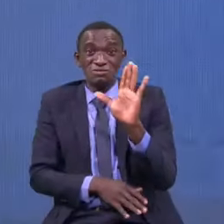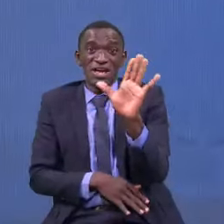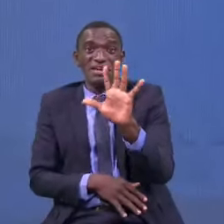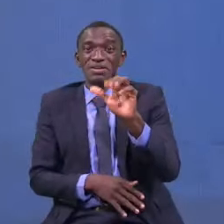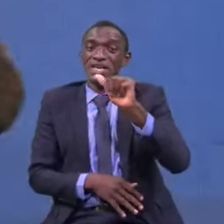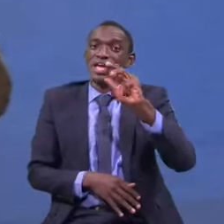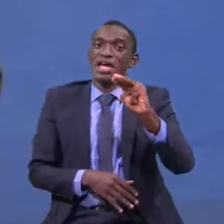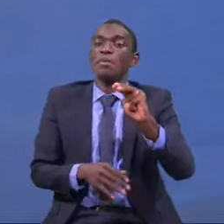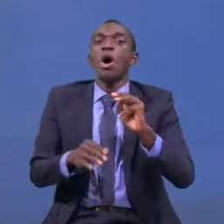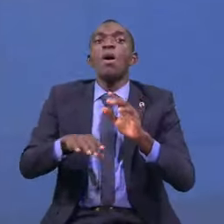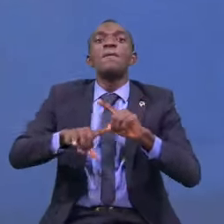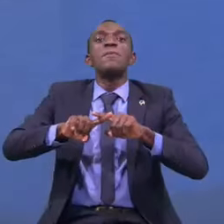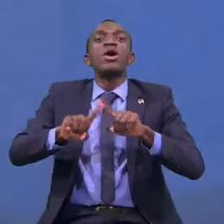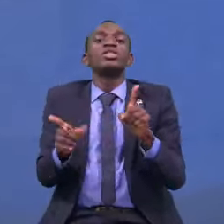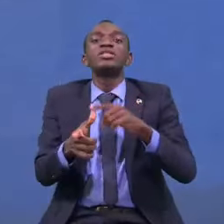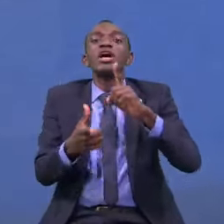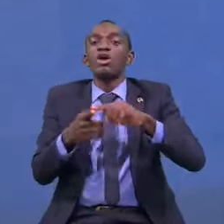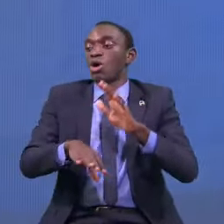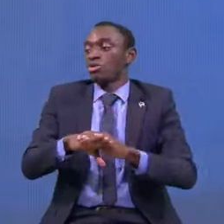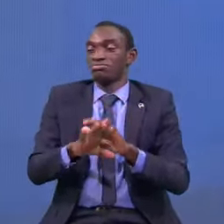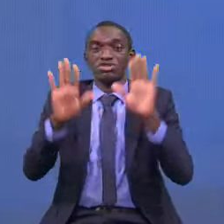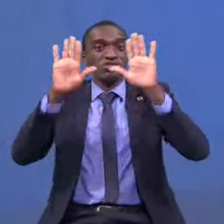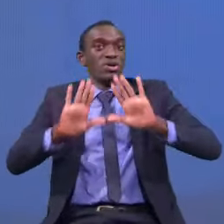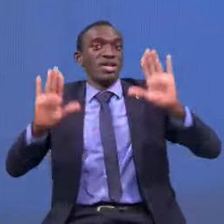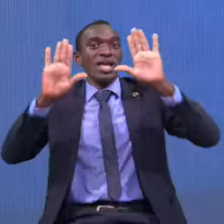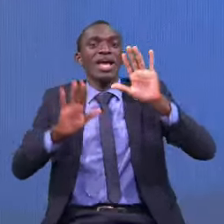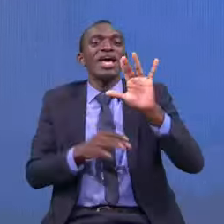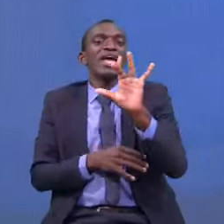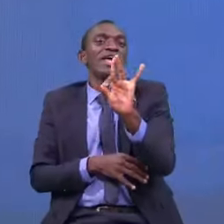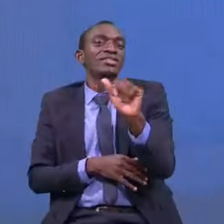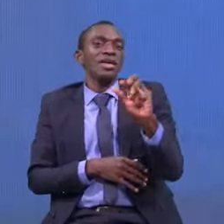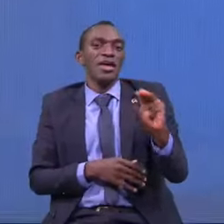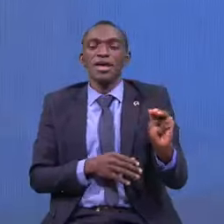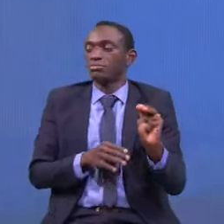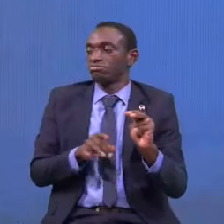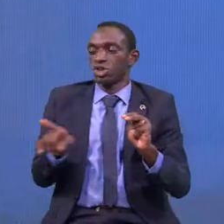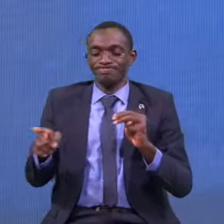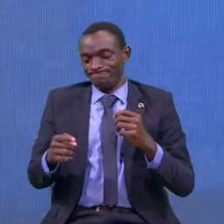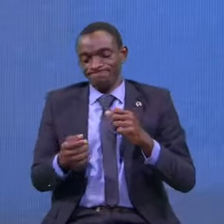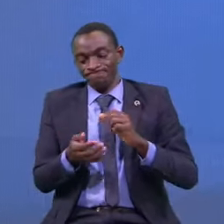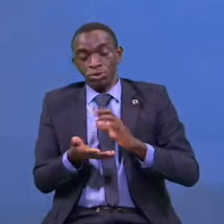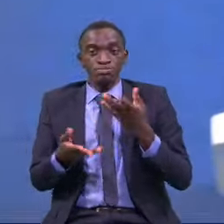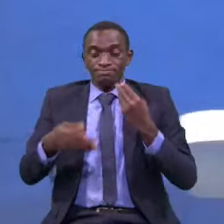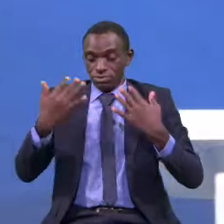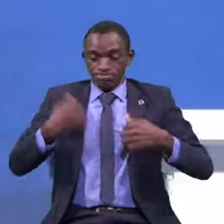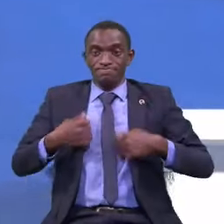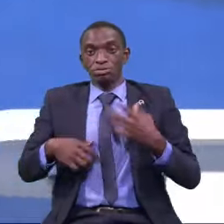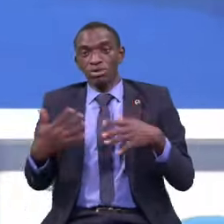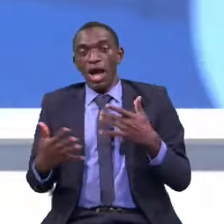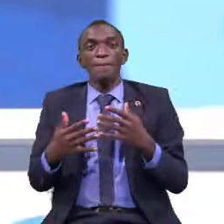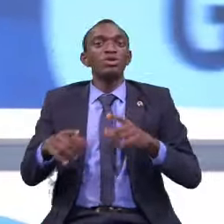8 a.m. they brush up and they go to church. Christ is not there. Come out.